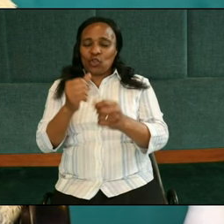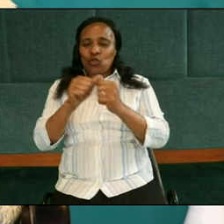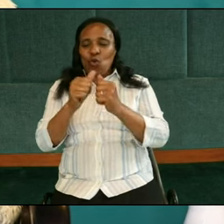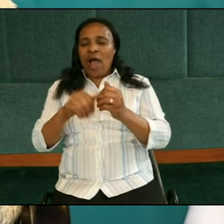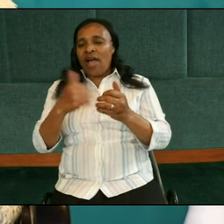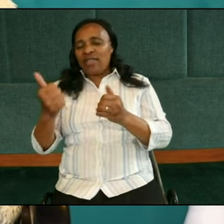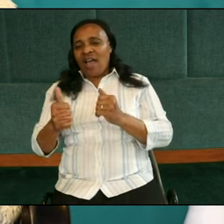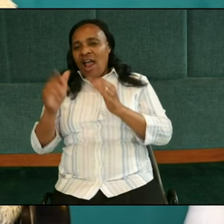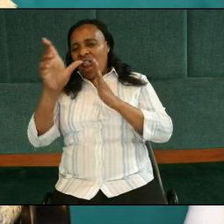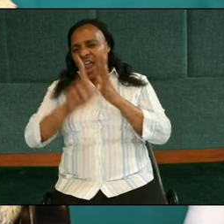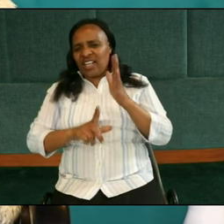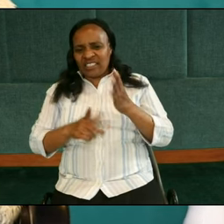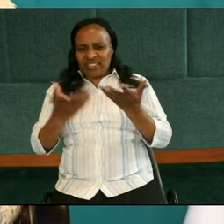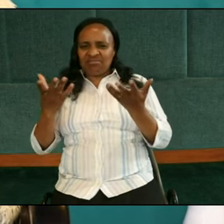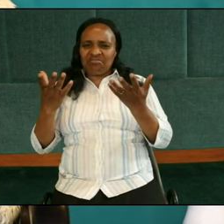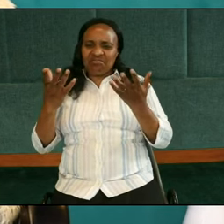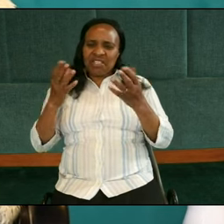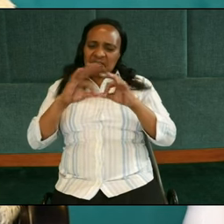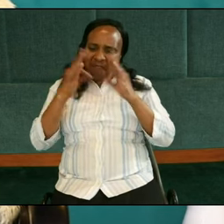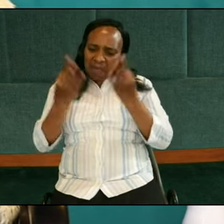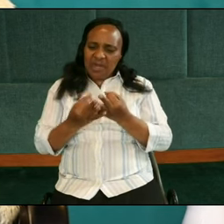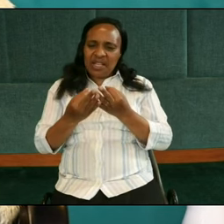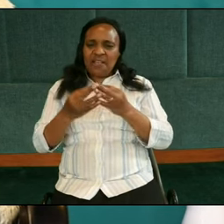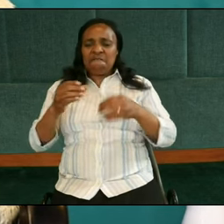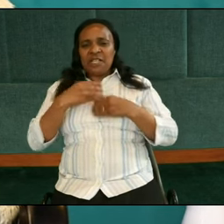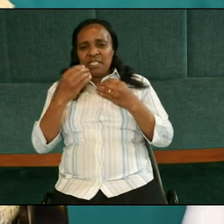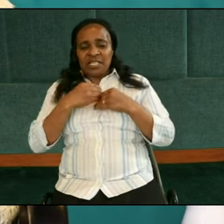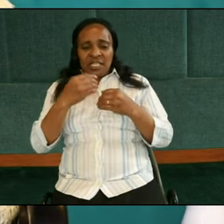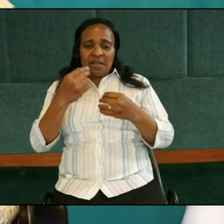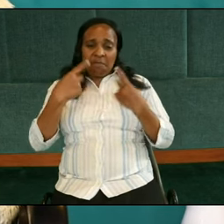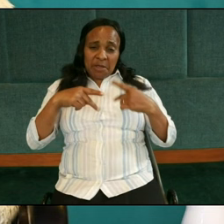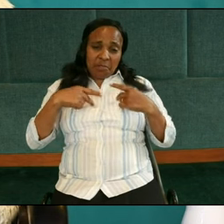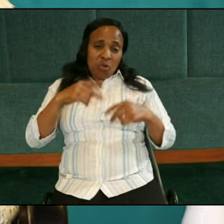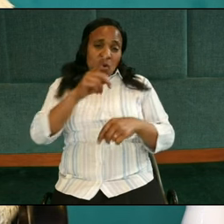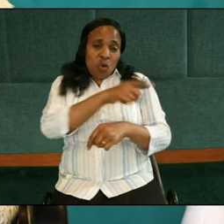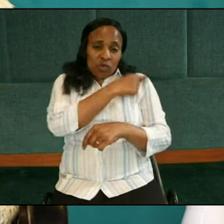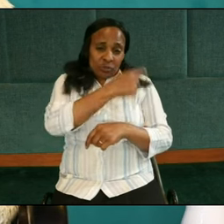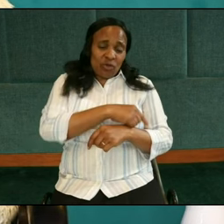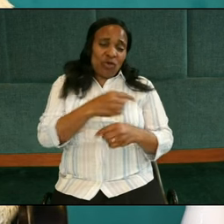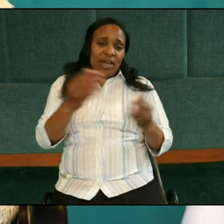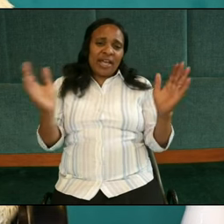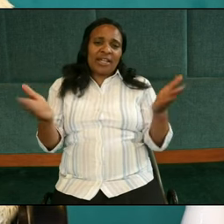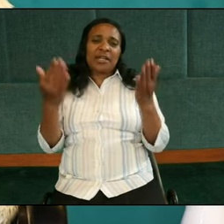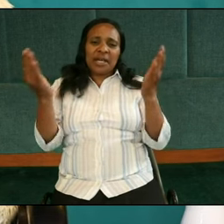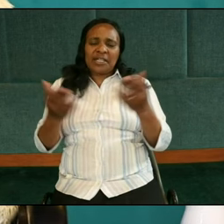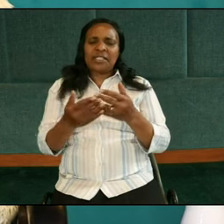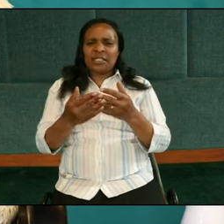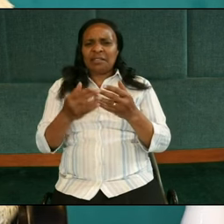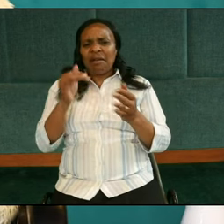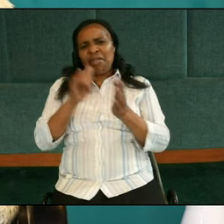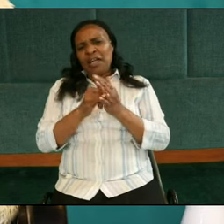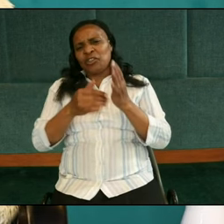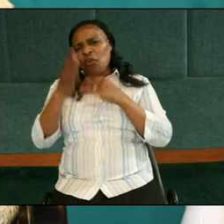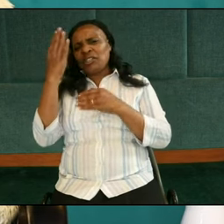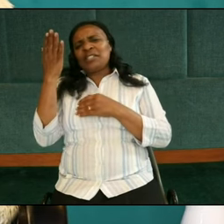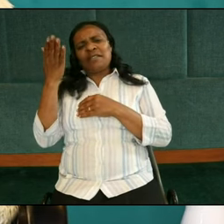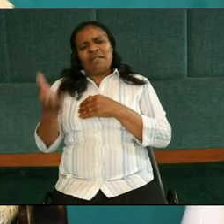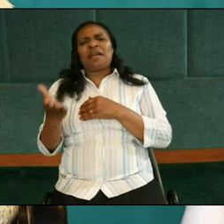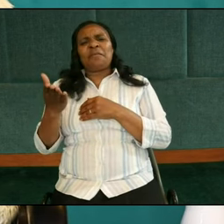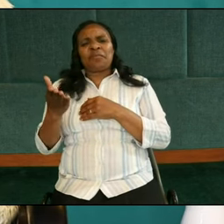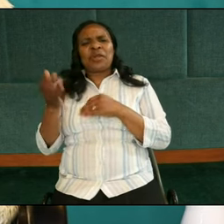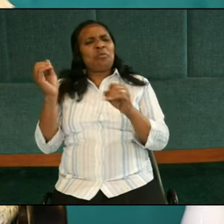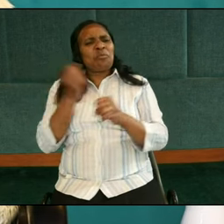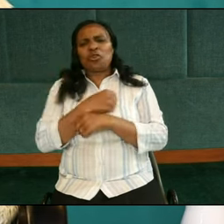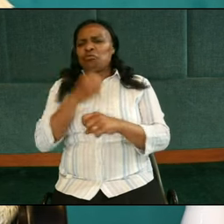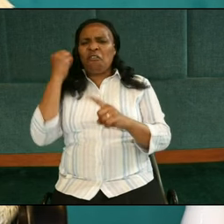fortunate, like, and visiting those in hospital and encouraging them that, you know, God is there. Yeah. You don't have